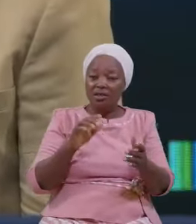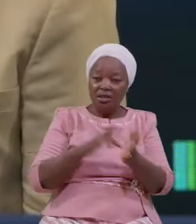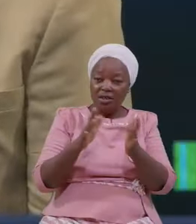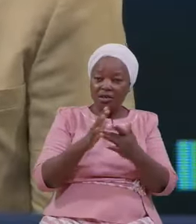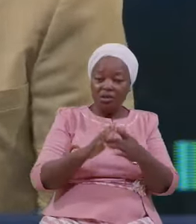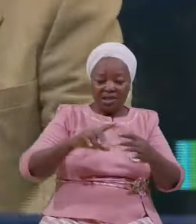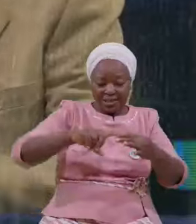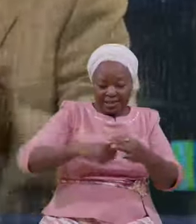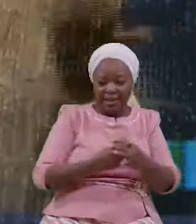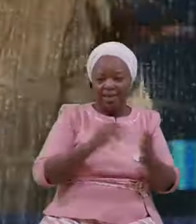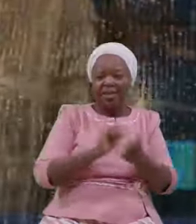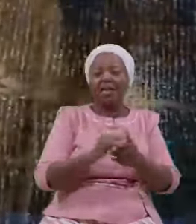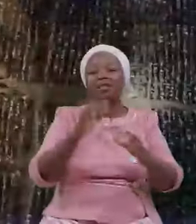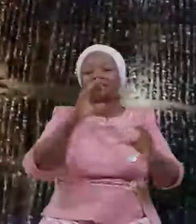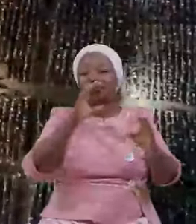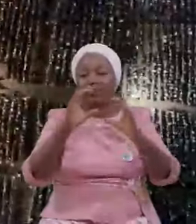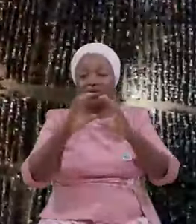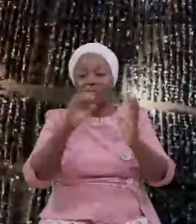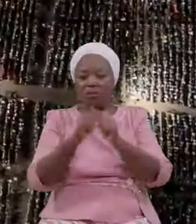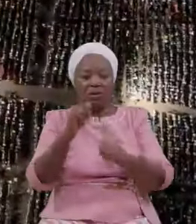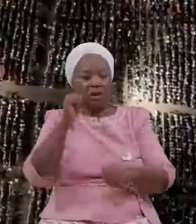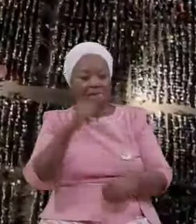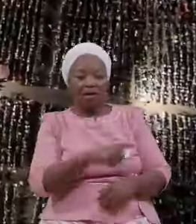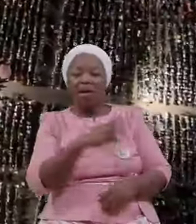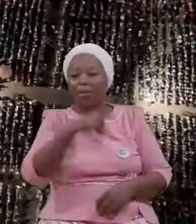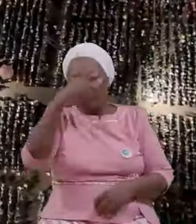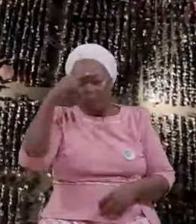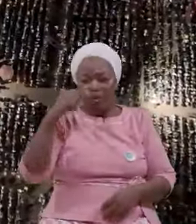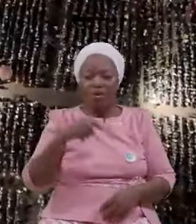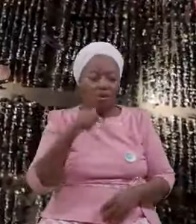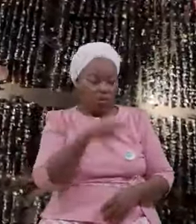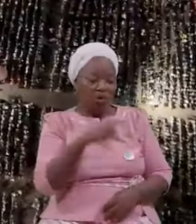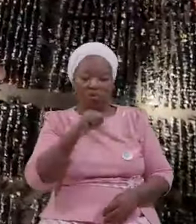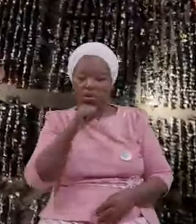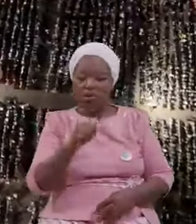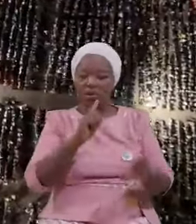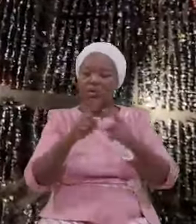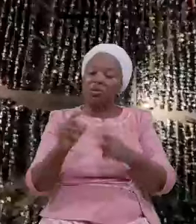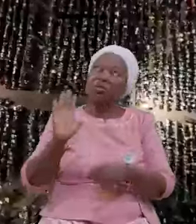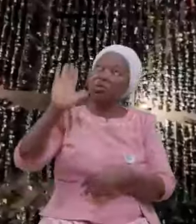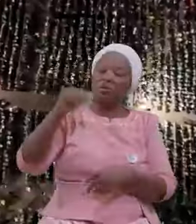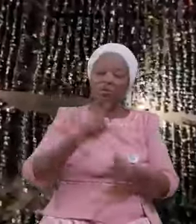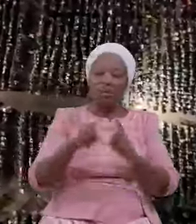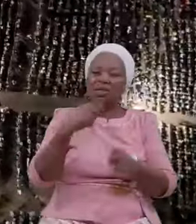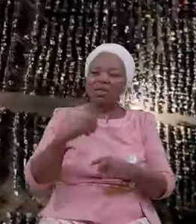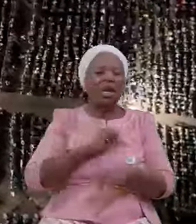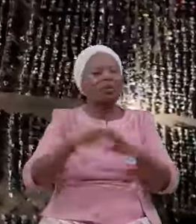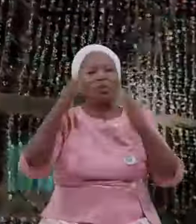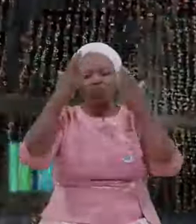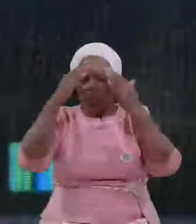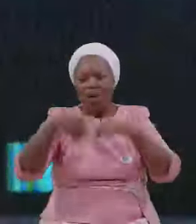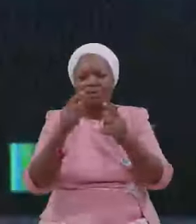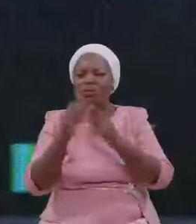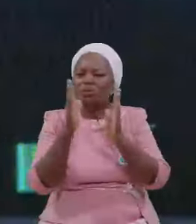the conversation. Because you will not talk to him, you say, I don't know how to pray. I don't